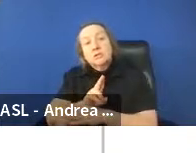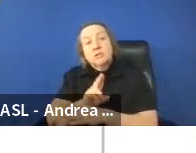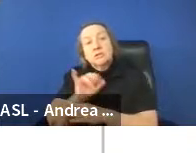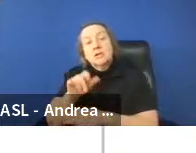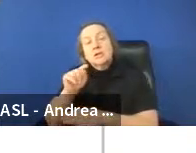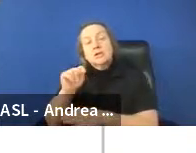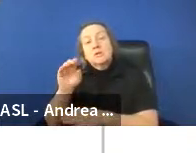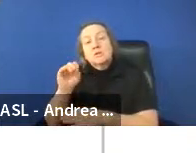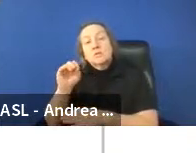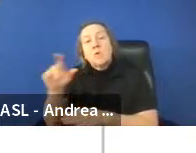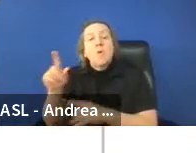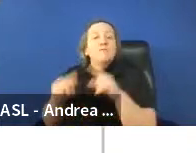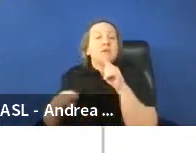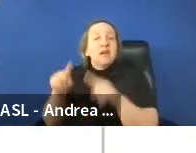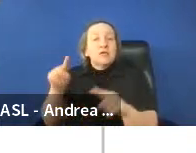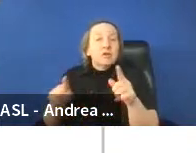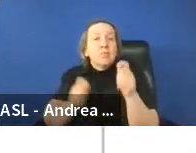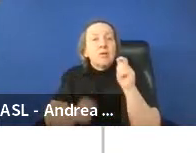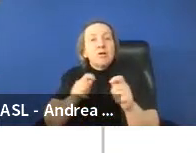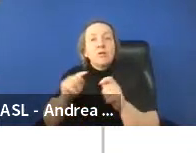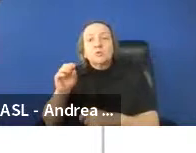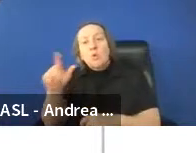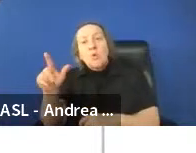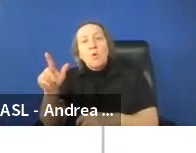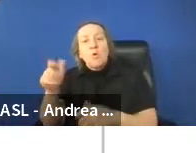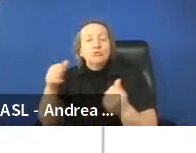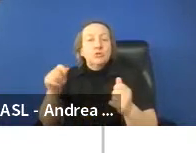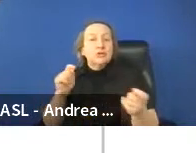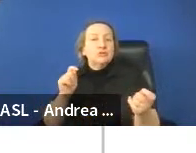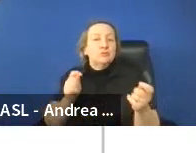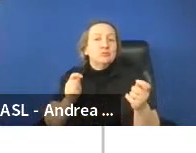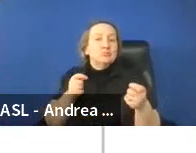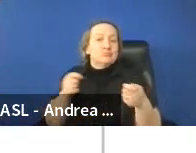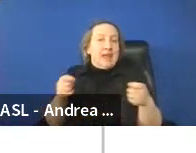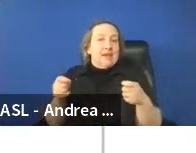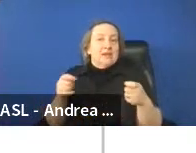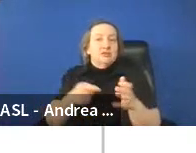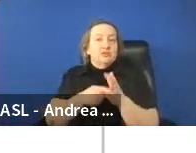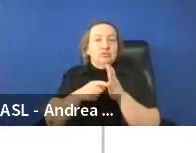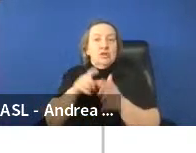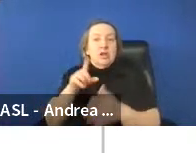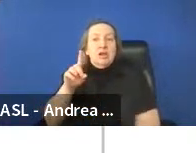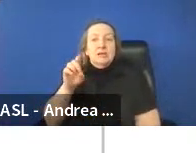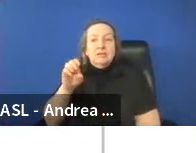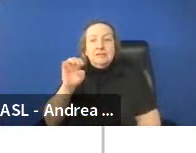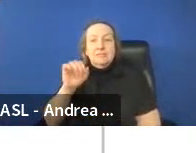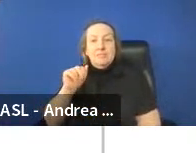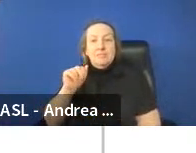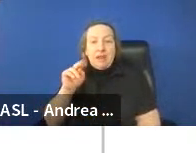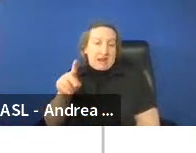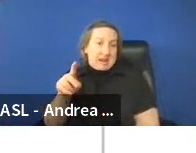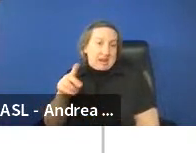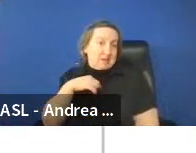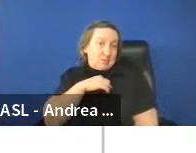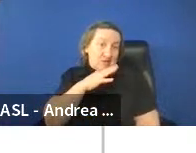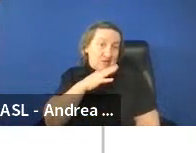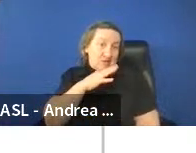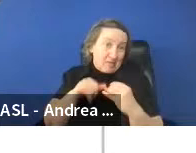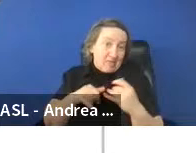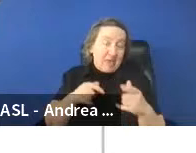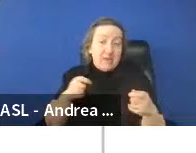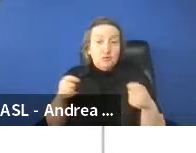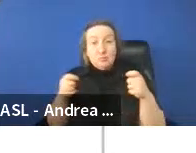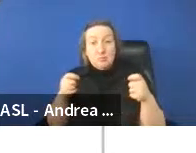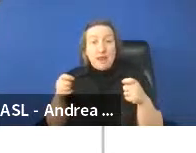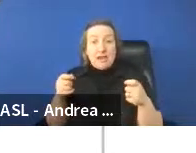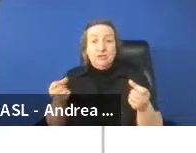the variable tolling to manage demand, which we've talked about, and therefore manage demand